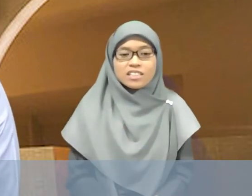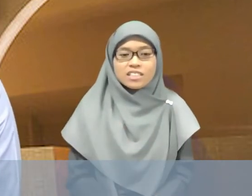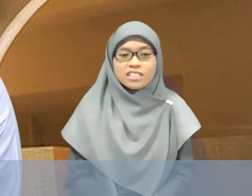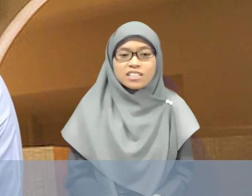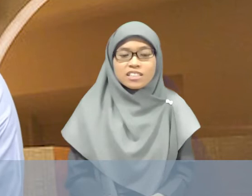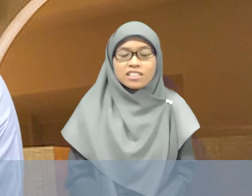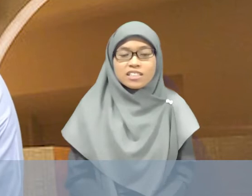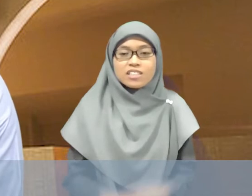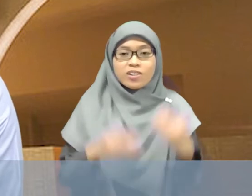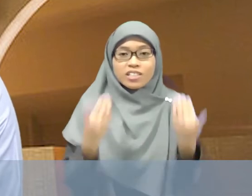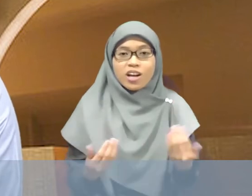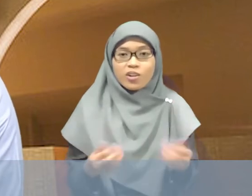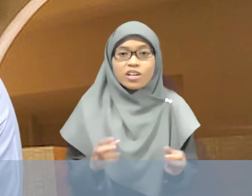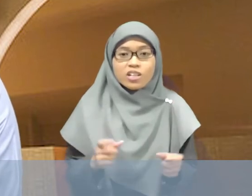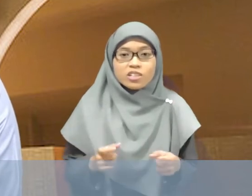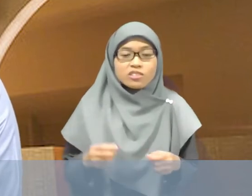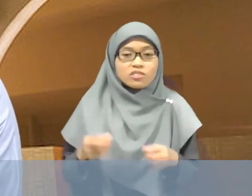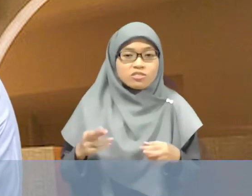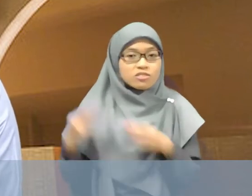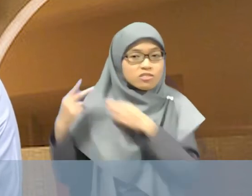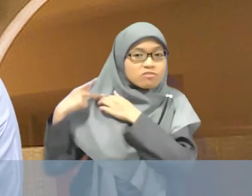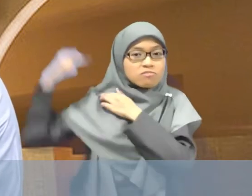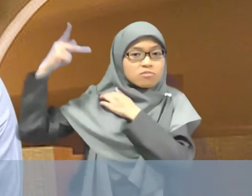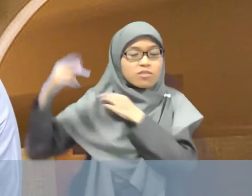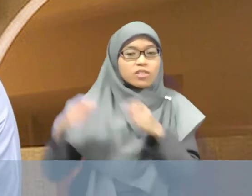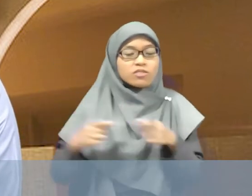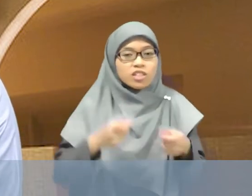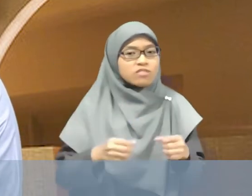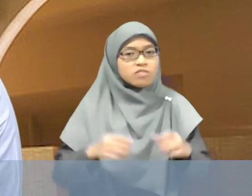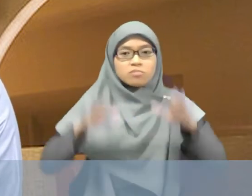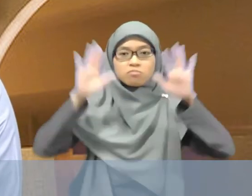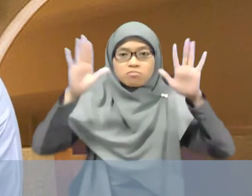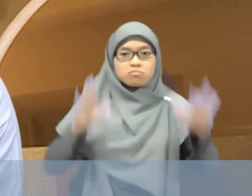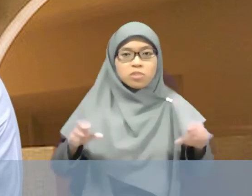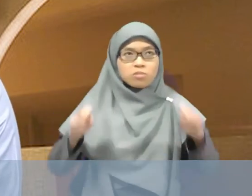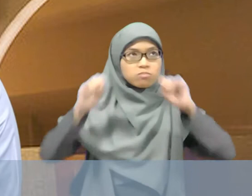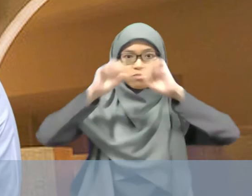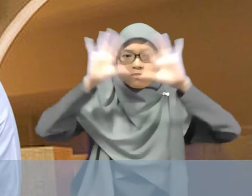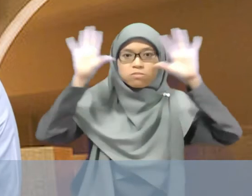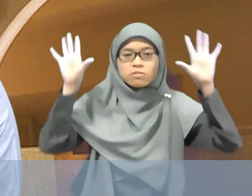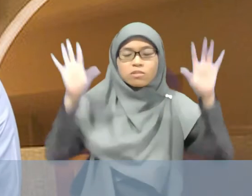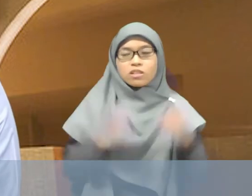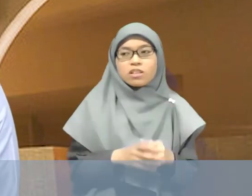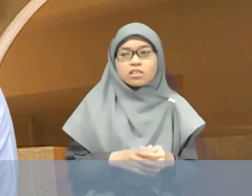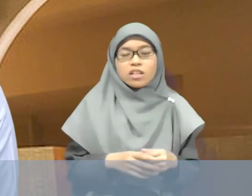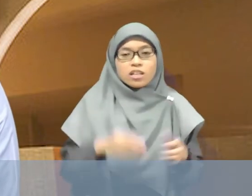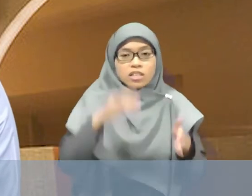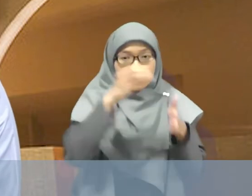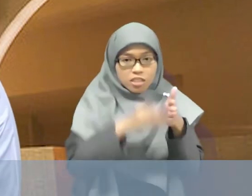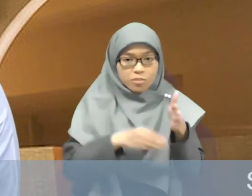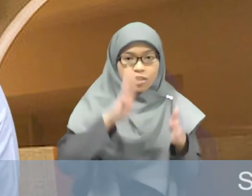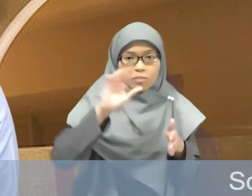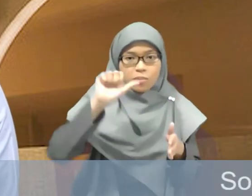now, the reward of charity is so great and unimaginable. It is also mentioned in Surah Baqarah